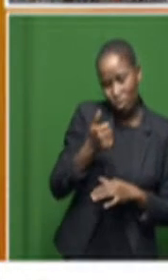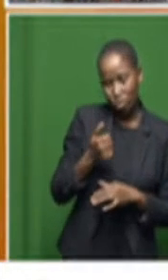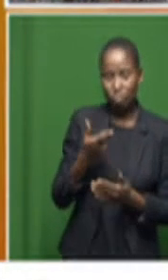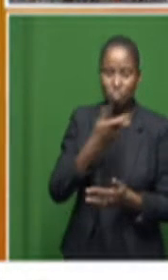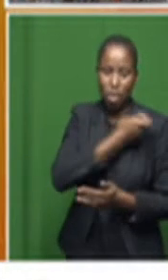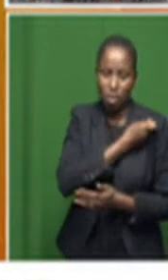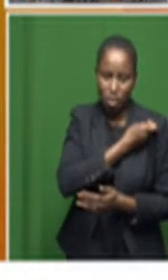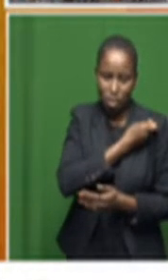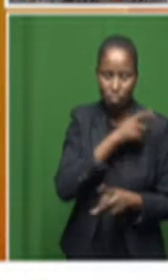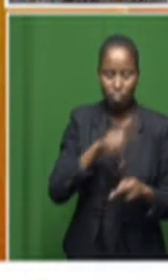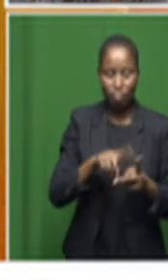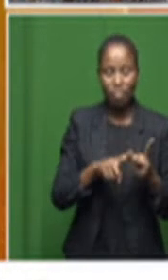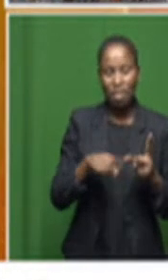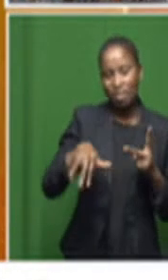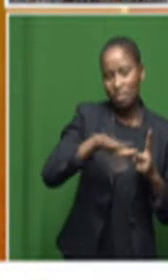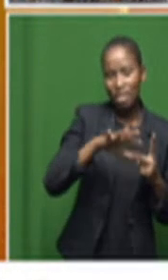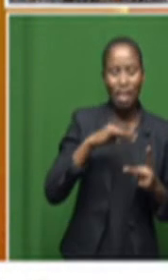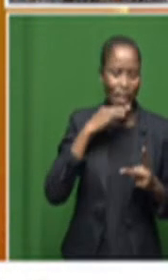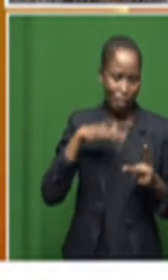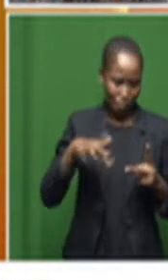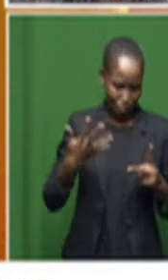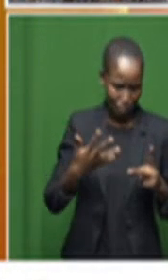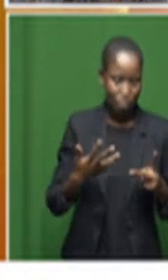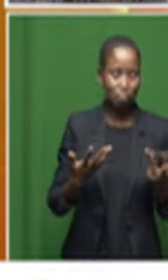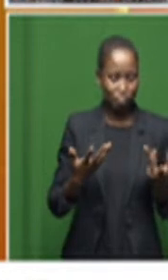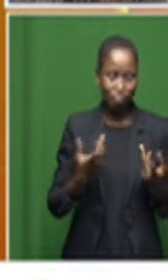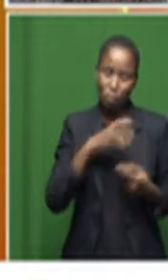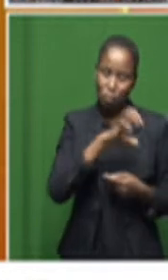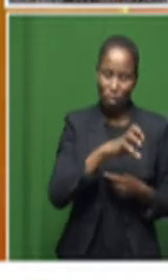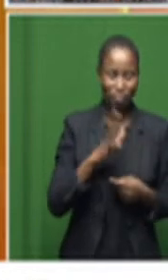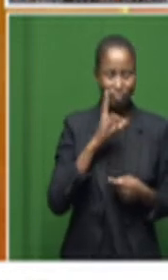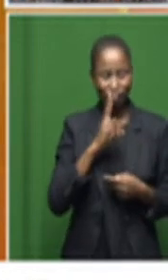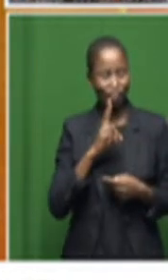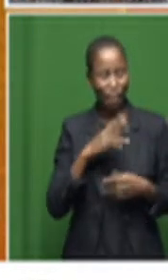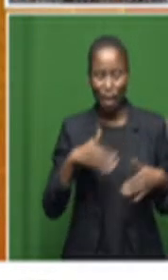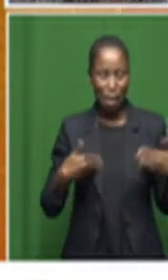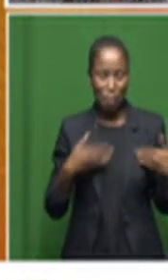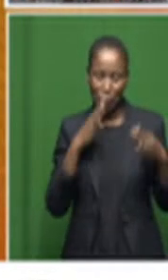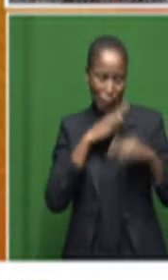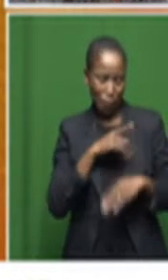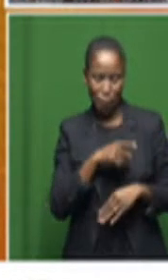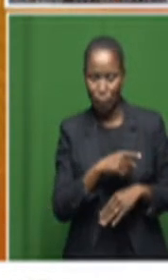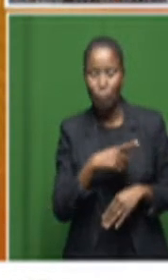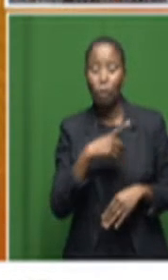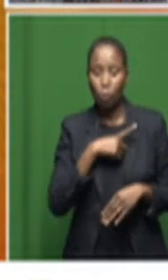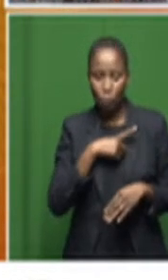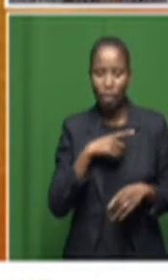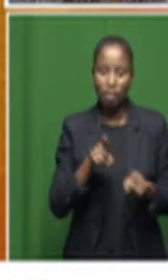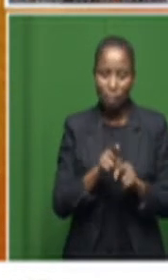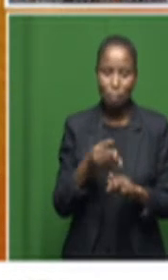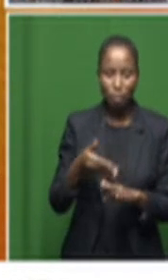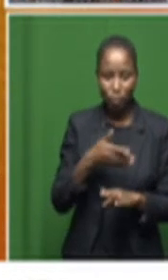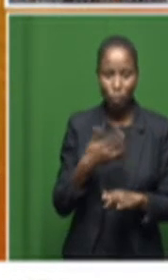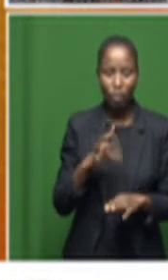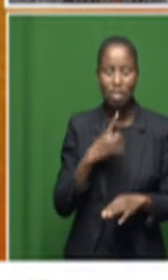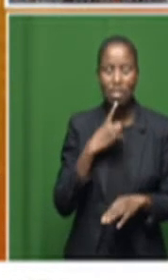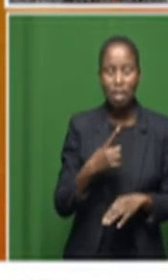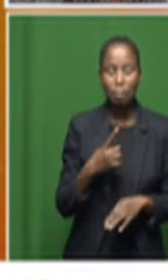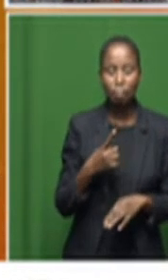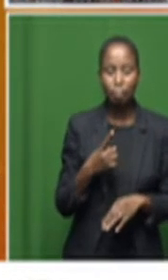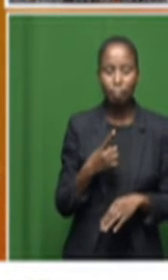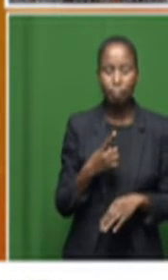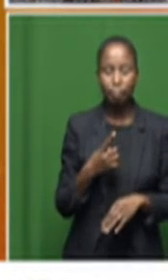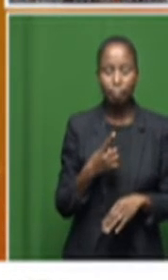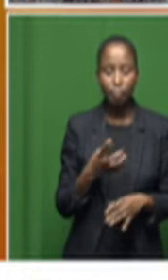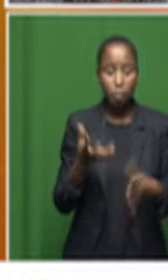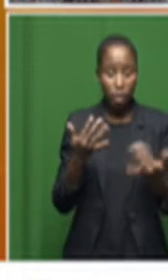limited sites. And as a province, we were not happy with that arrangement because, like I indicated, the time it will